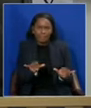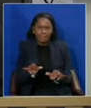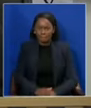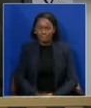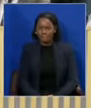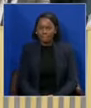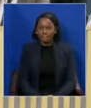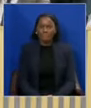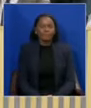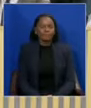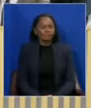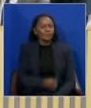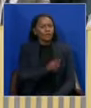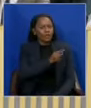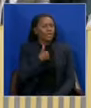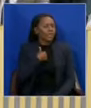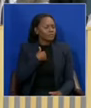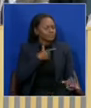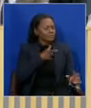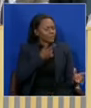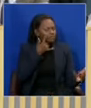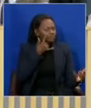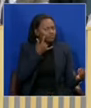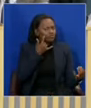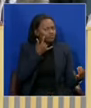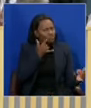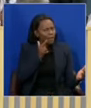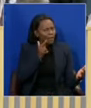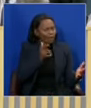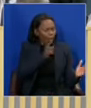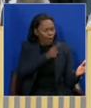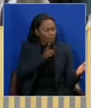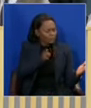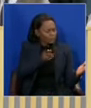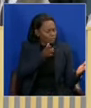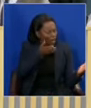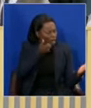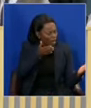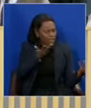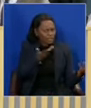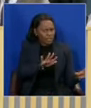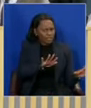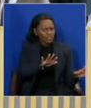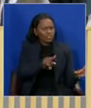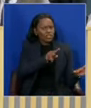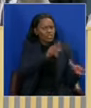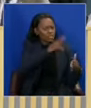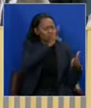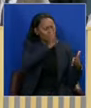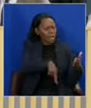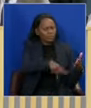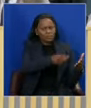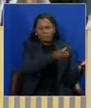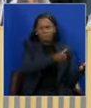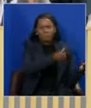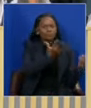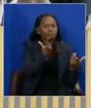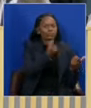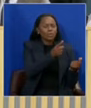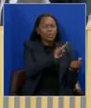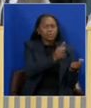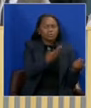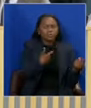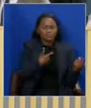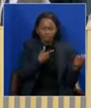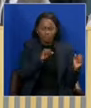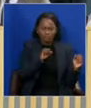have done all of that, what do you do with the results? So you've completed the audit, you have confirmed that what is